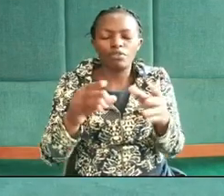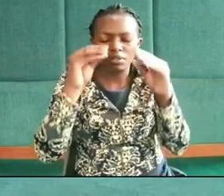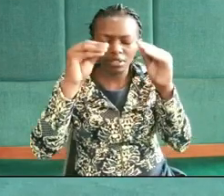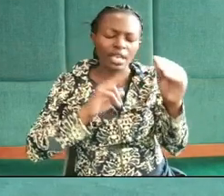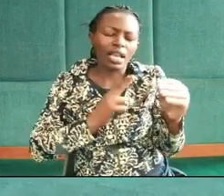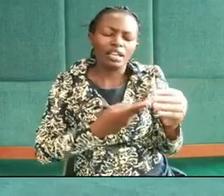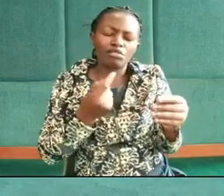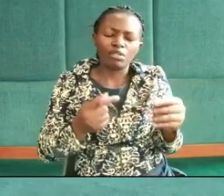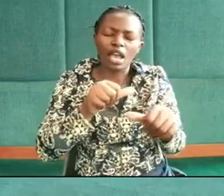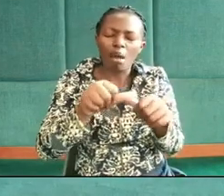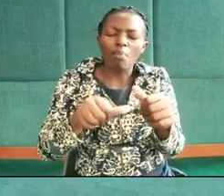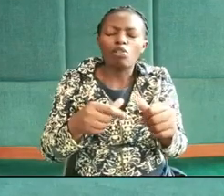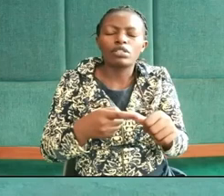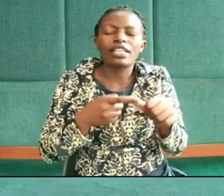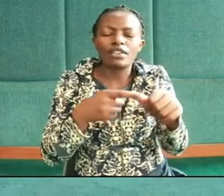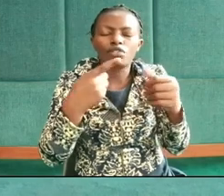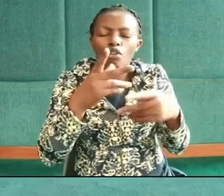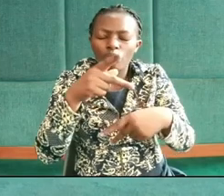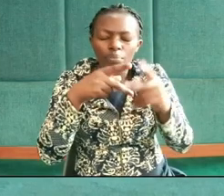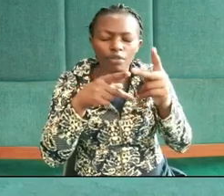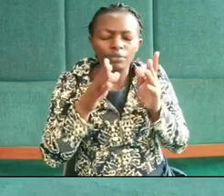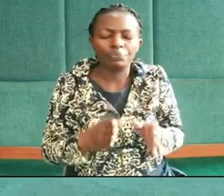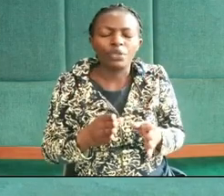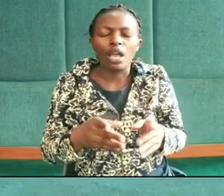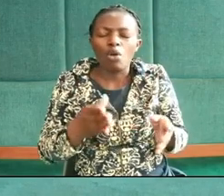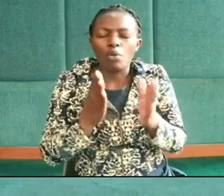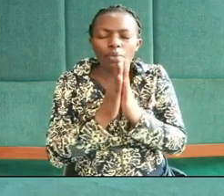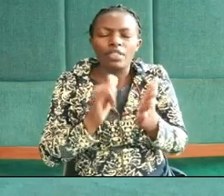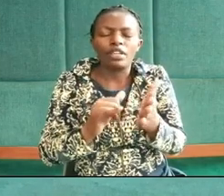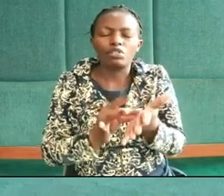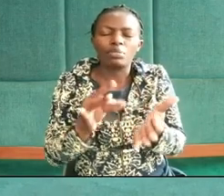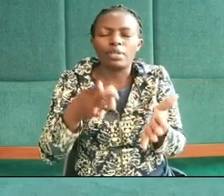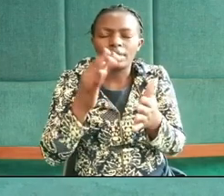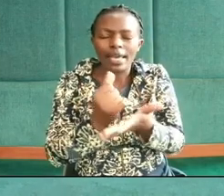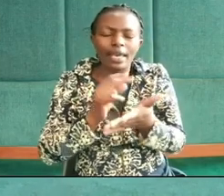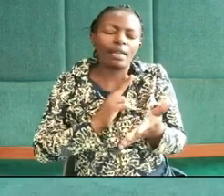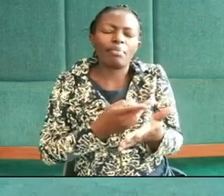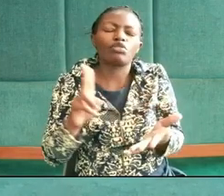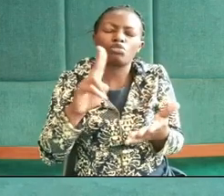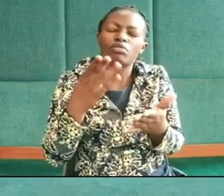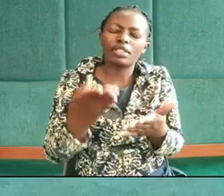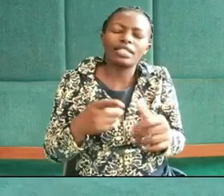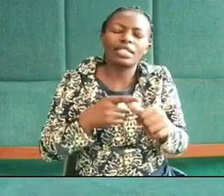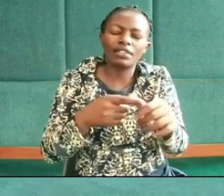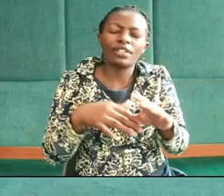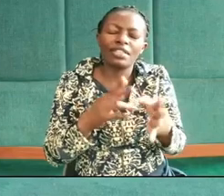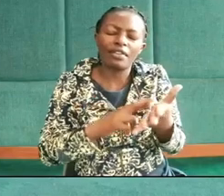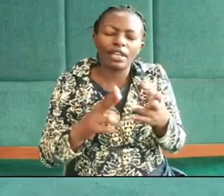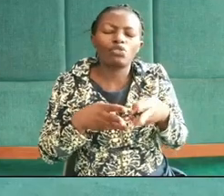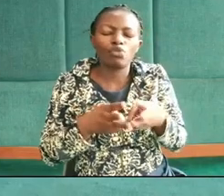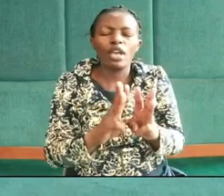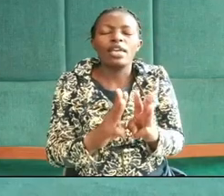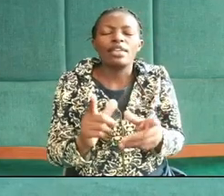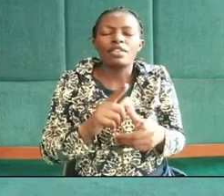today about the gift of prophecy. We pray that your spirit may help us to be able to use this gift in the right way, and that we'll